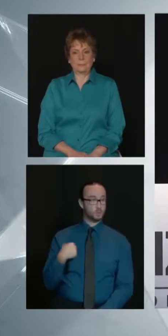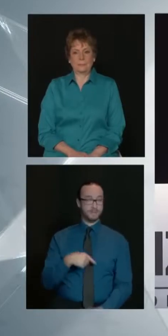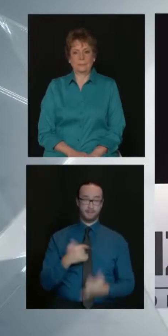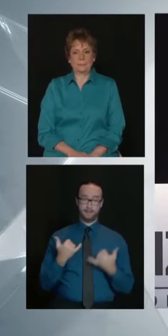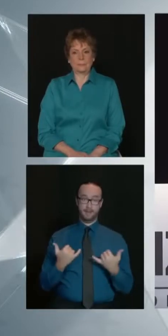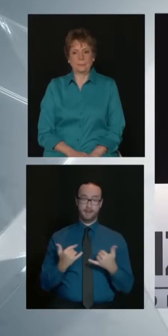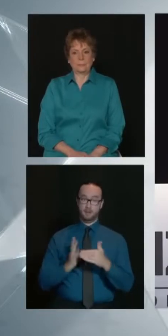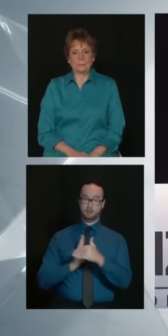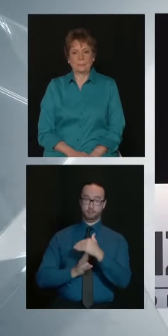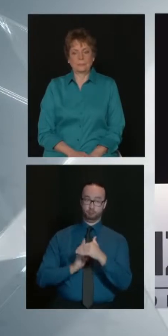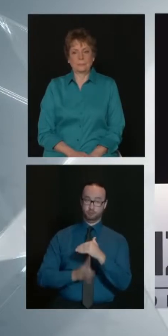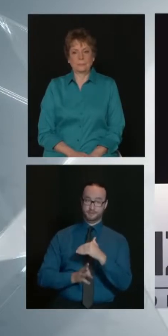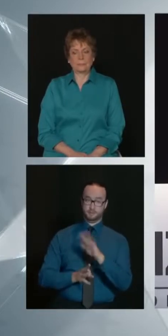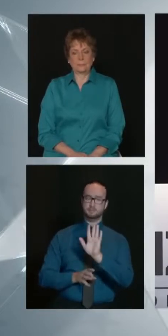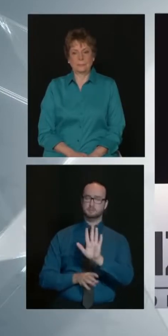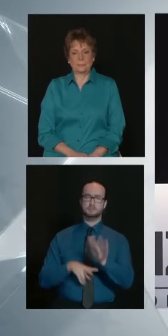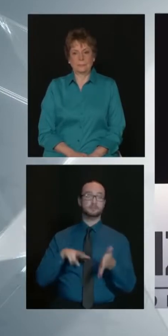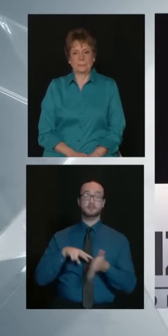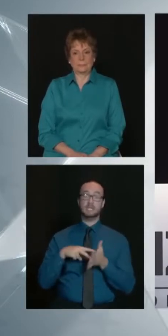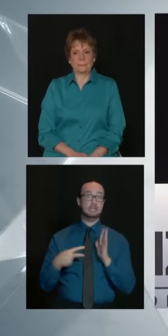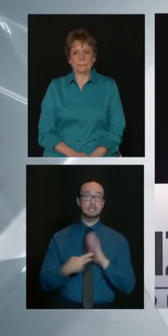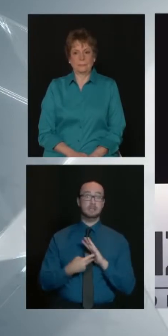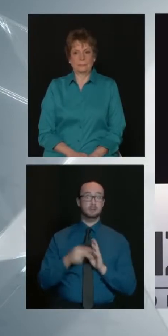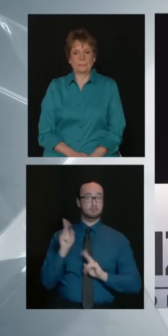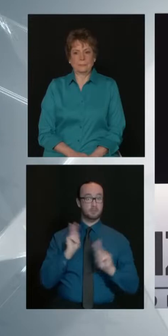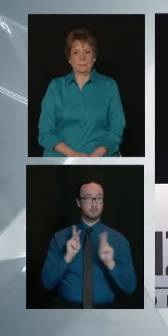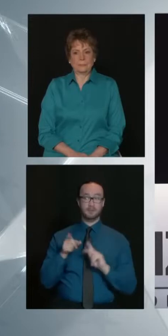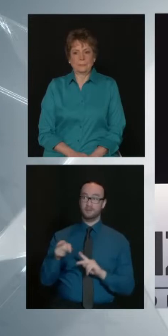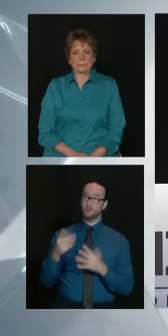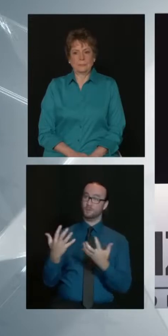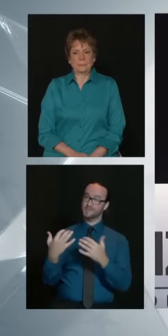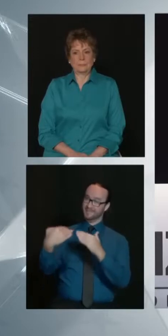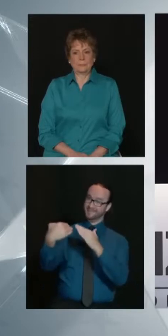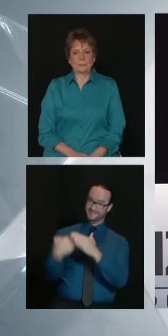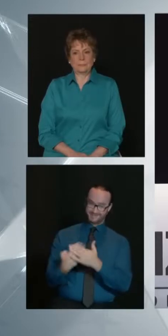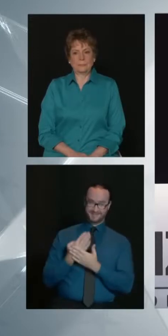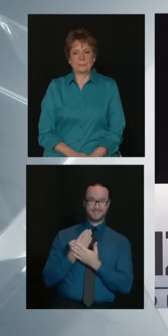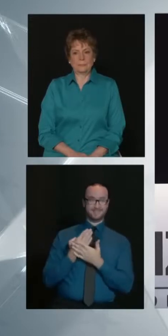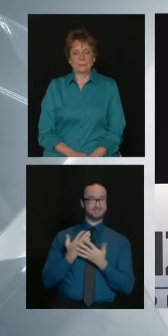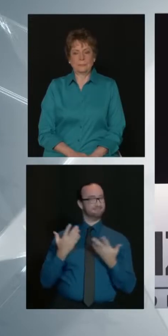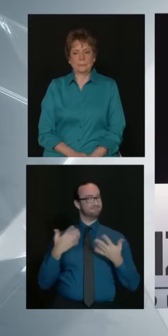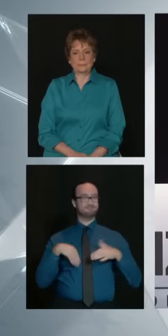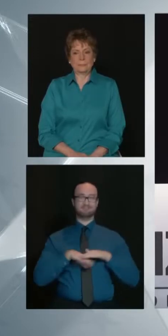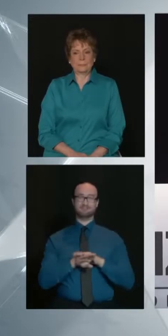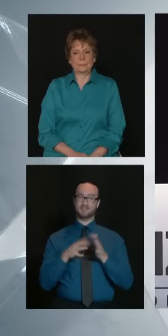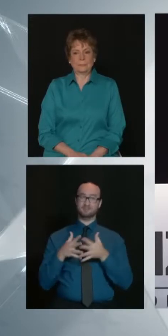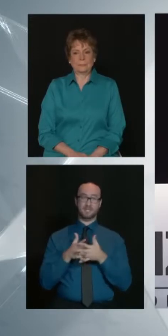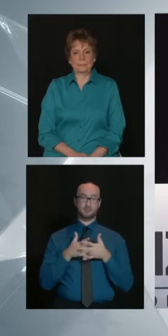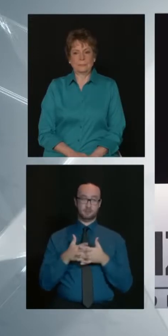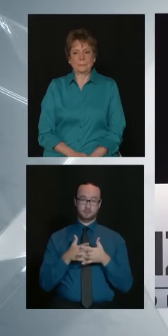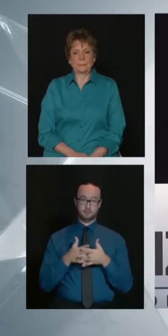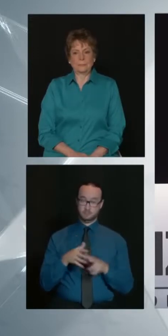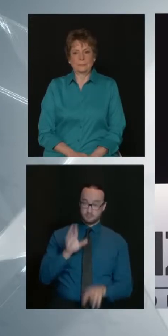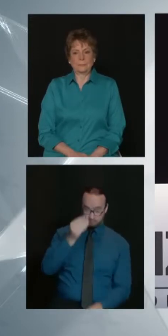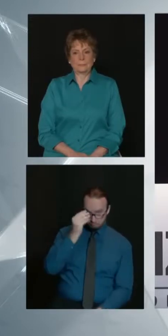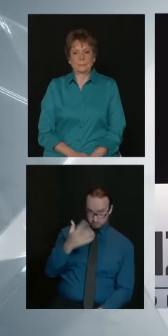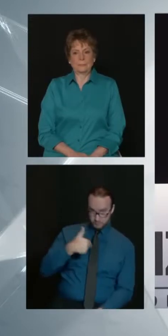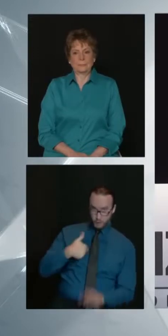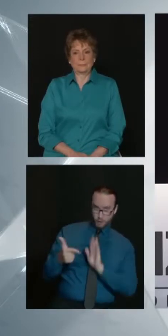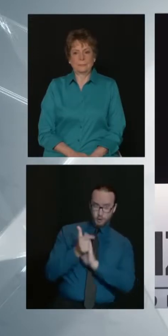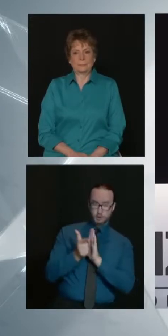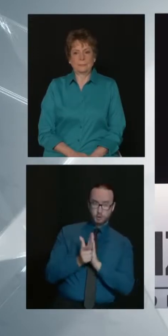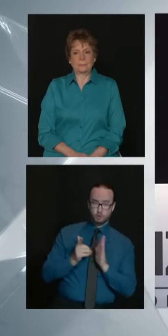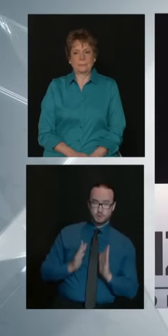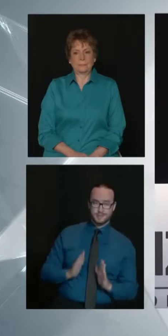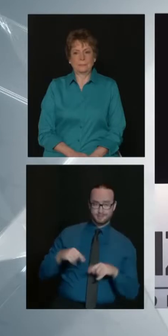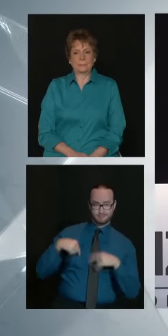of the people who come to America, and I've been representing many of them over the last 28 years, the vast majority of them